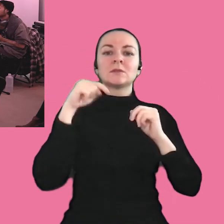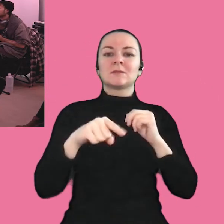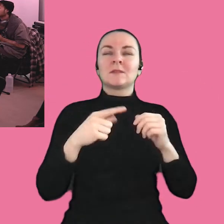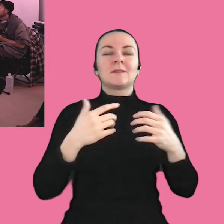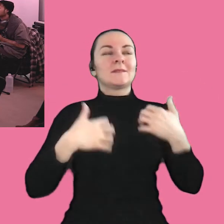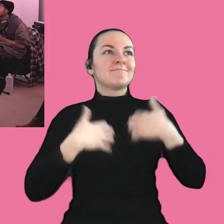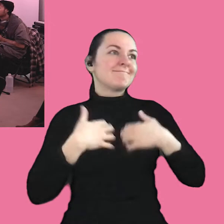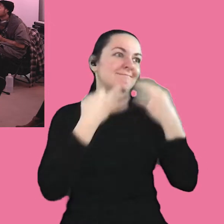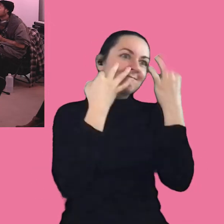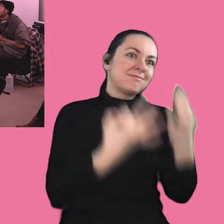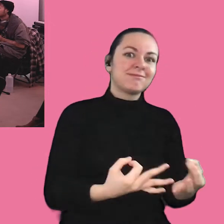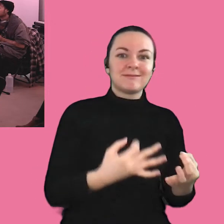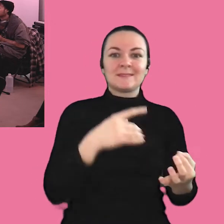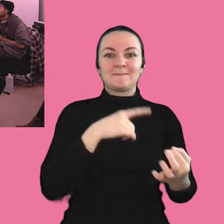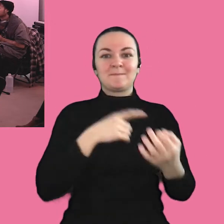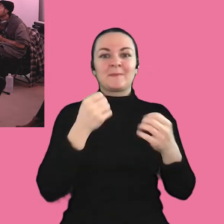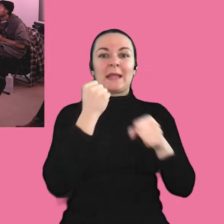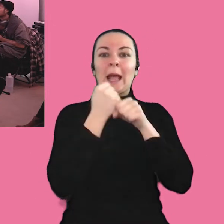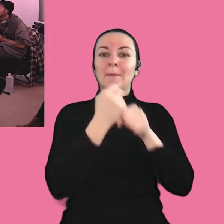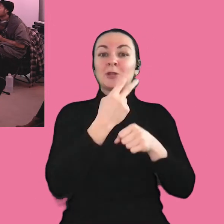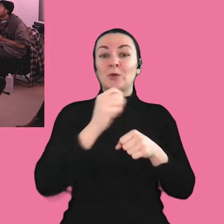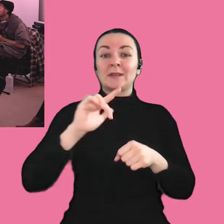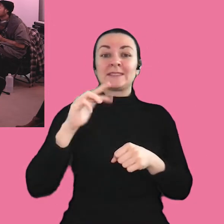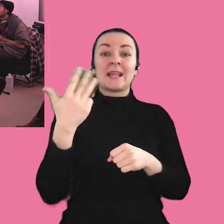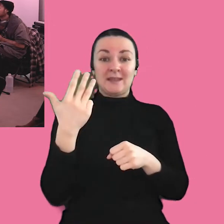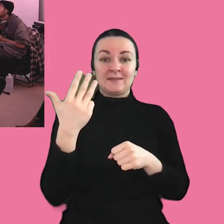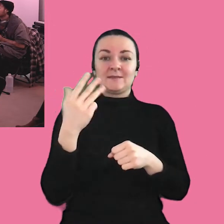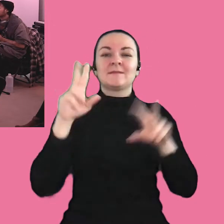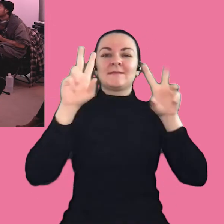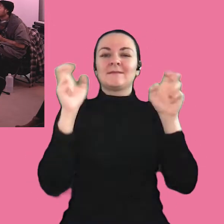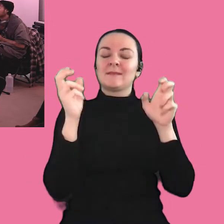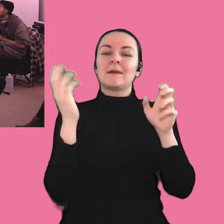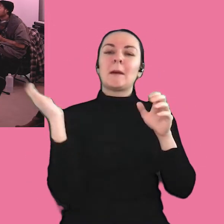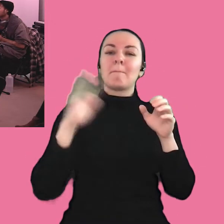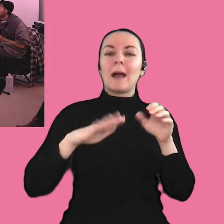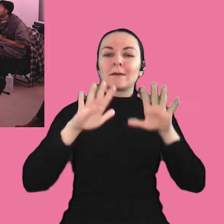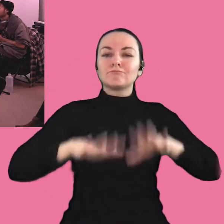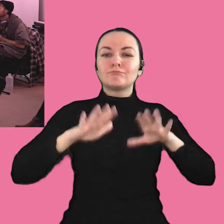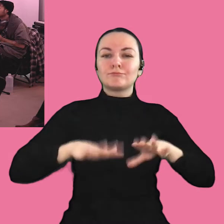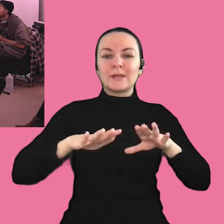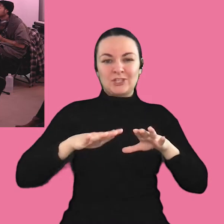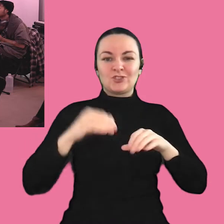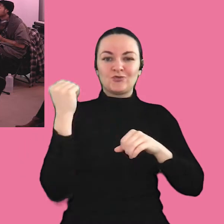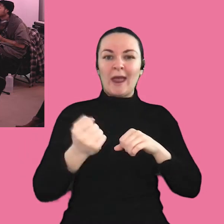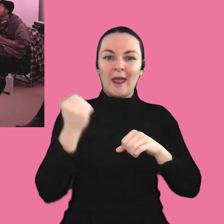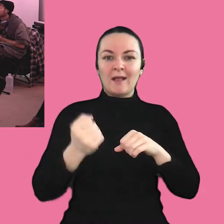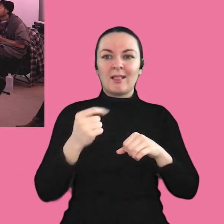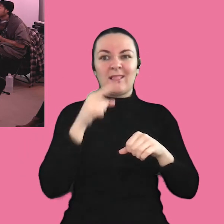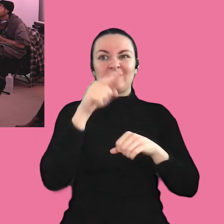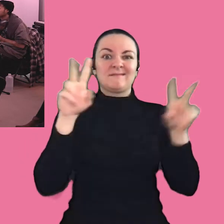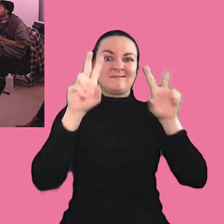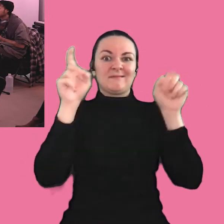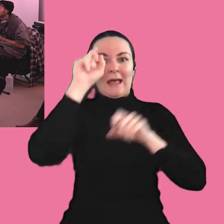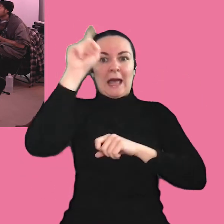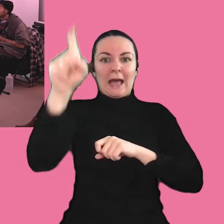became my total passion. So I launched a campaign in 2009 called Bring Back British Rail, and it was all about trying to popularise the idea of bringing